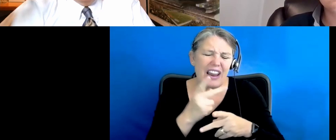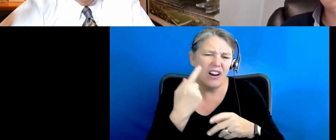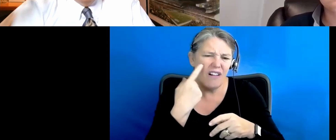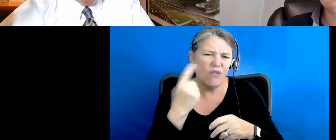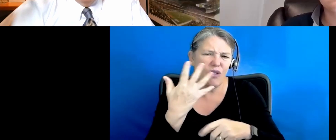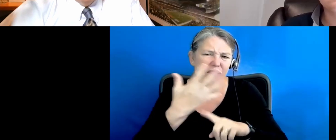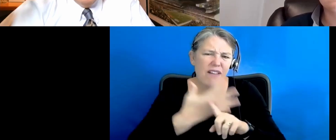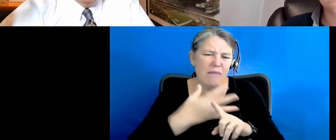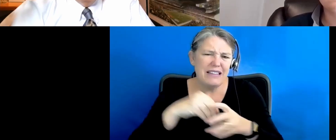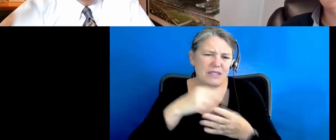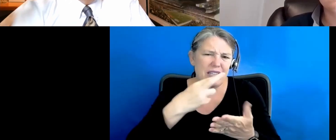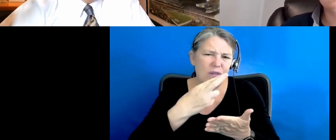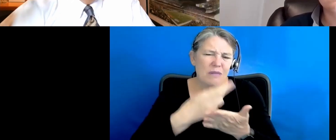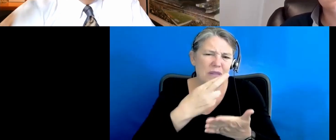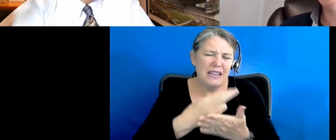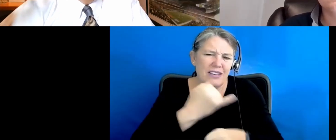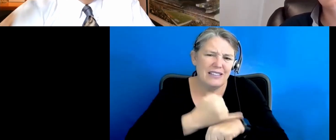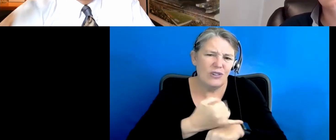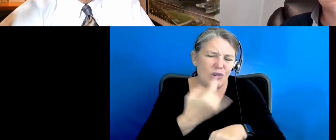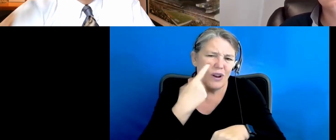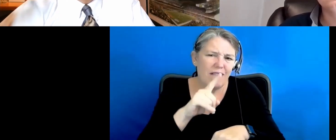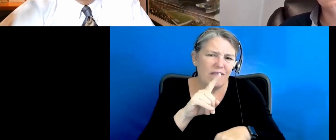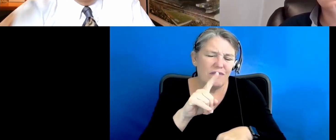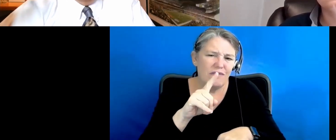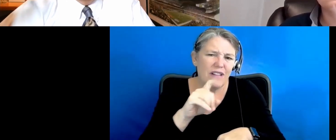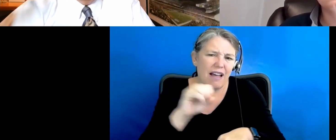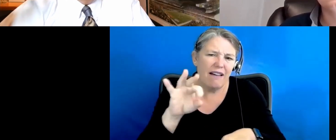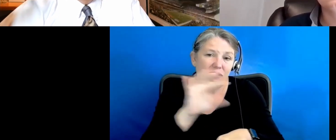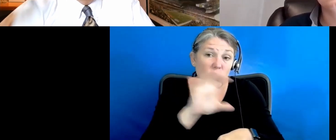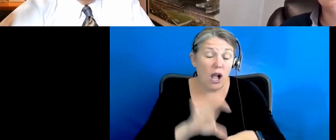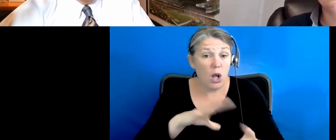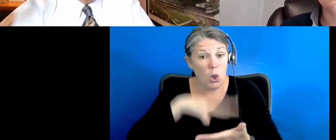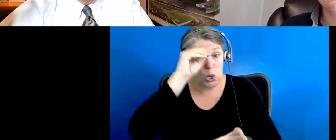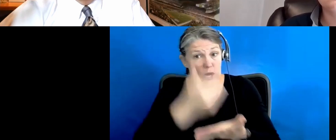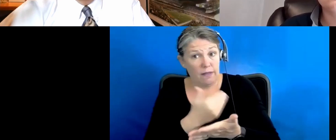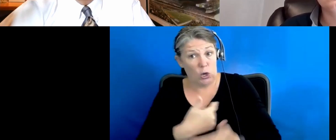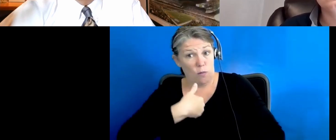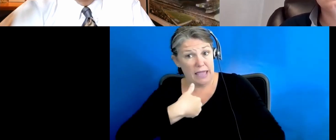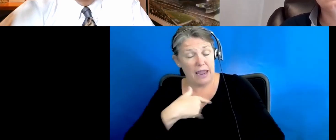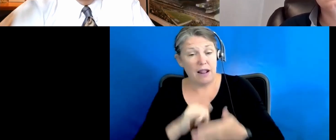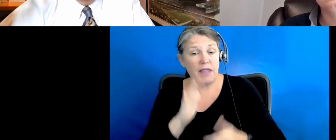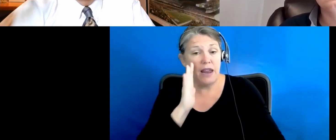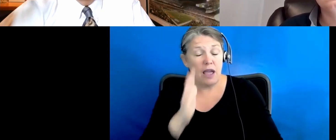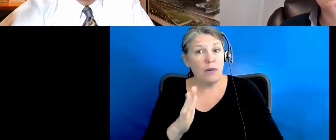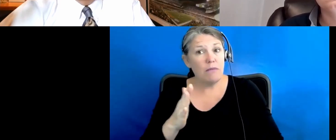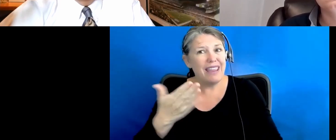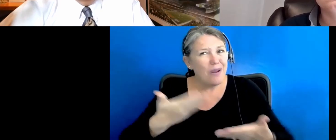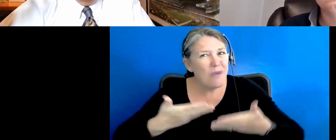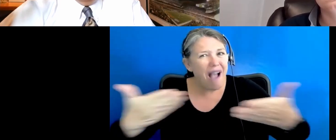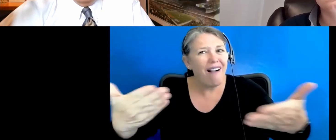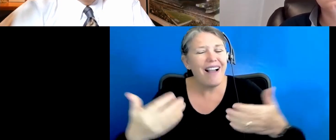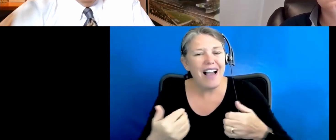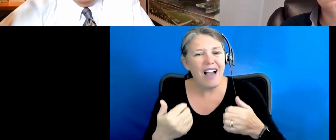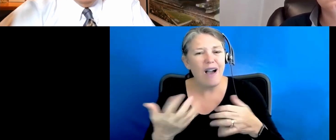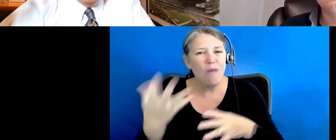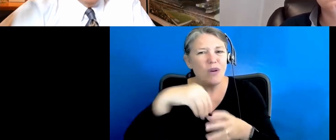in the Rehabilitation Institute of Chicago, learning the new me, that I'd be welcomed within